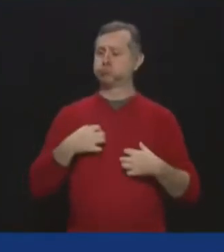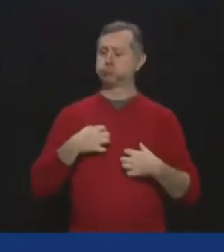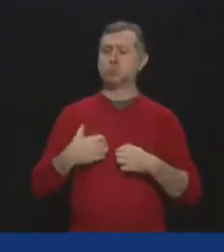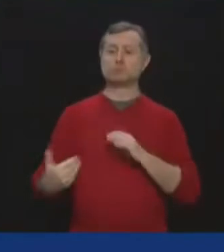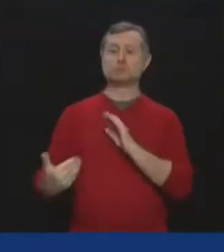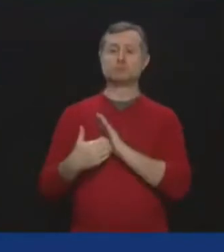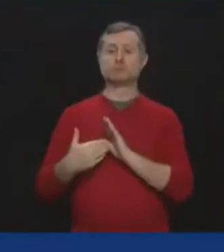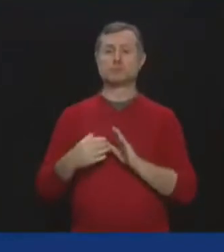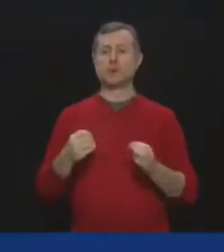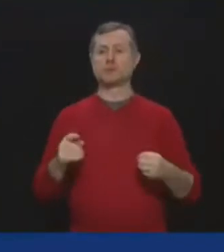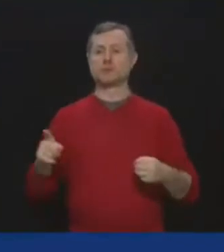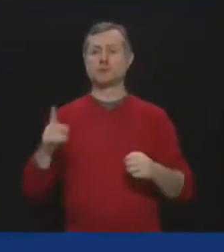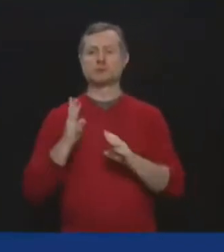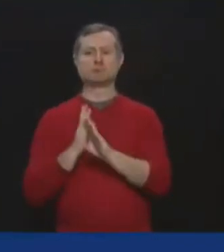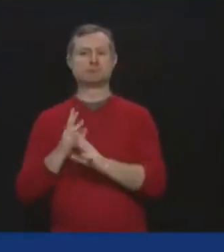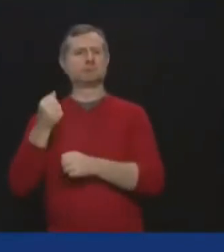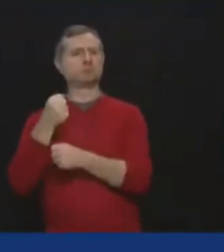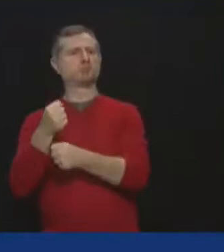attacked. It's New York.